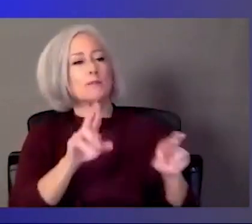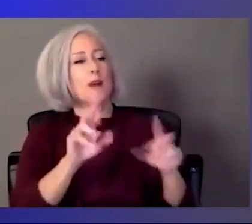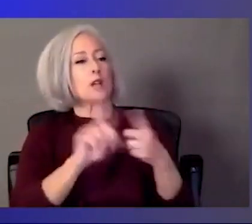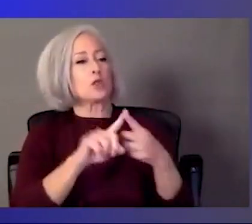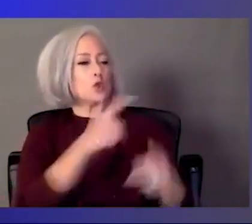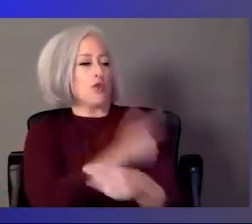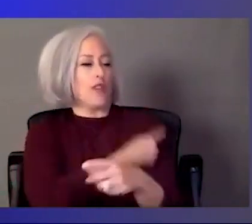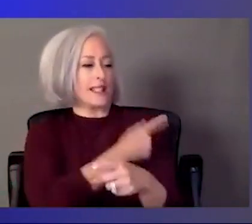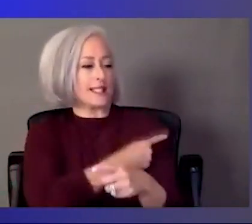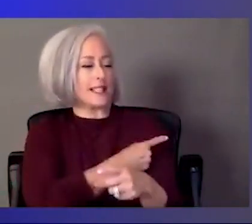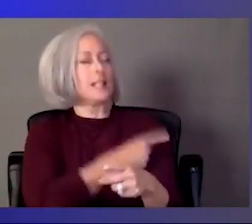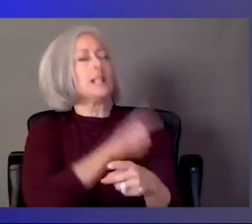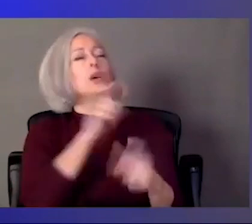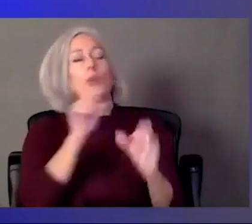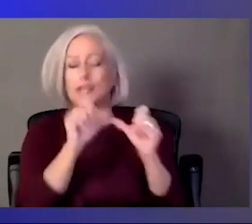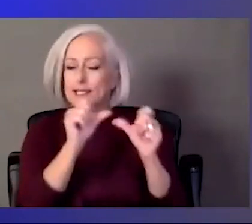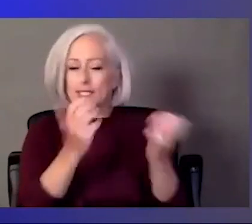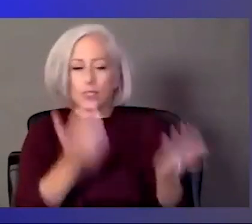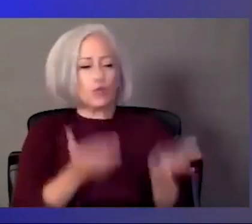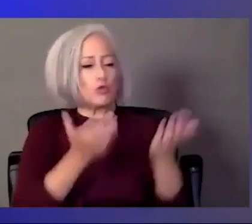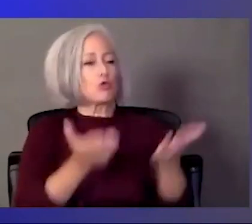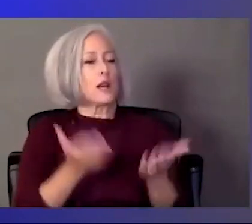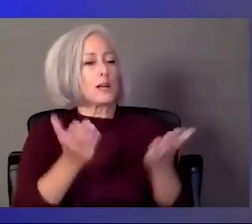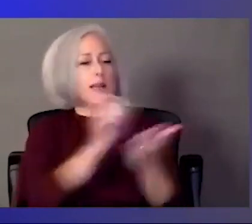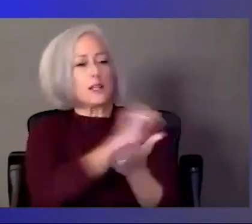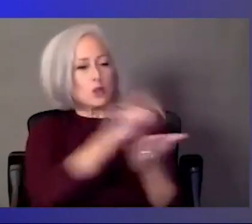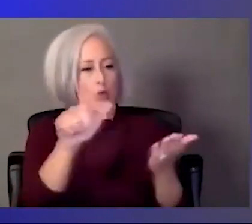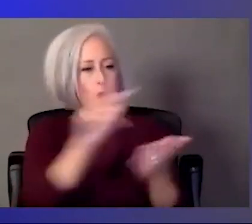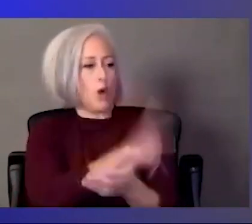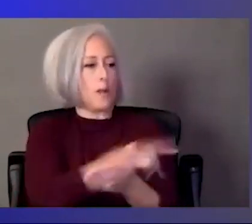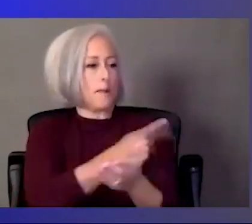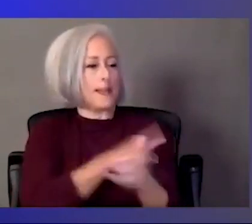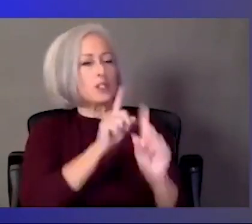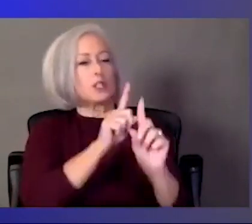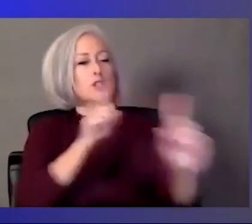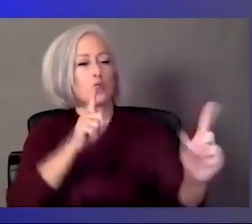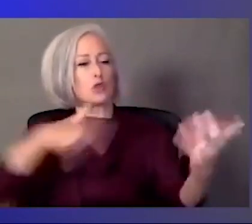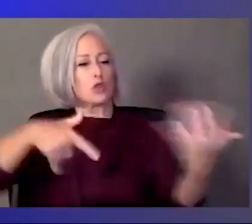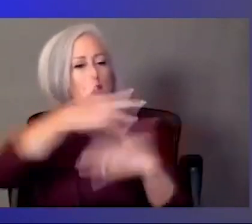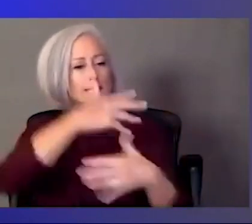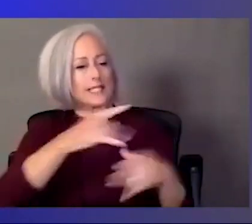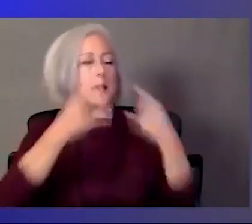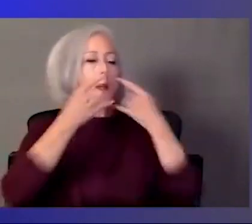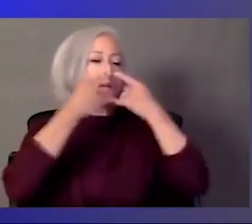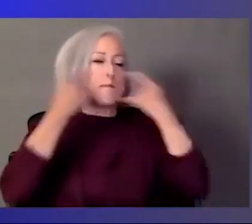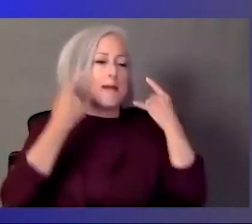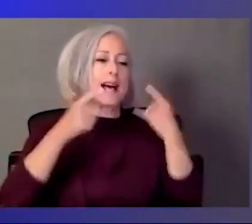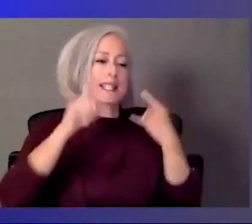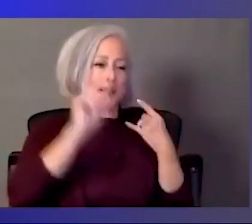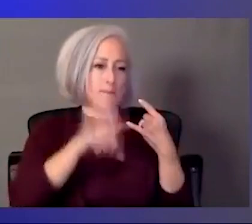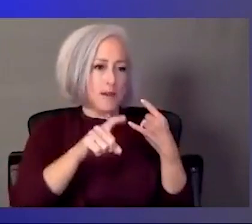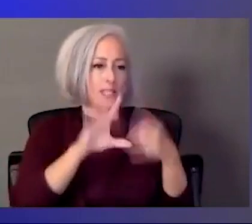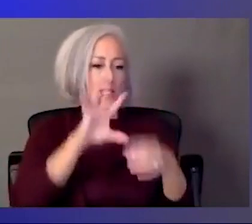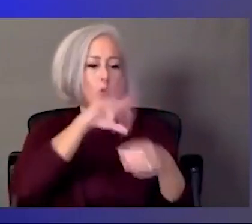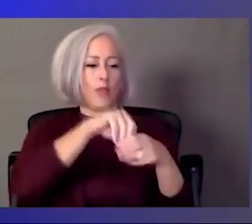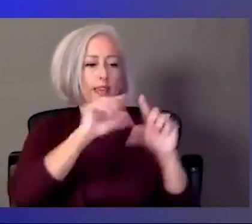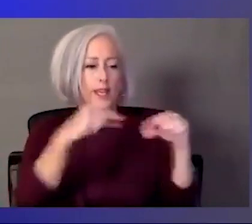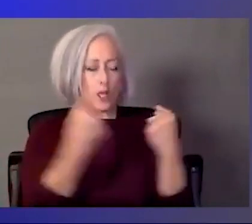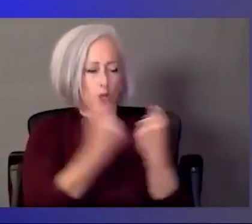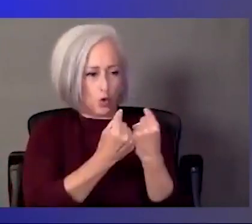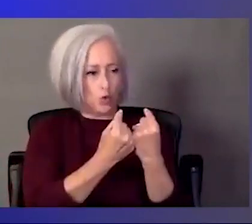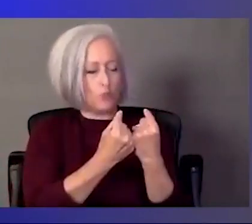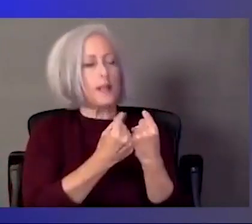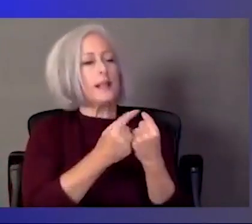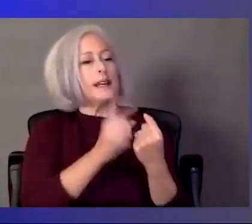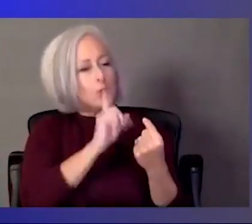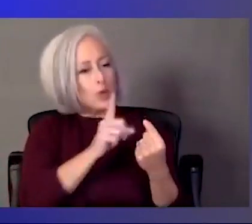recommend to them and all of our patients social distancing, wearing masks when they're in groups, and being very careful